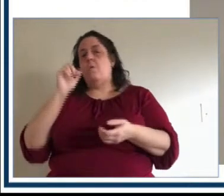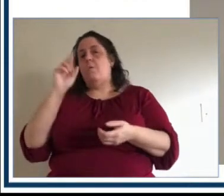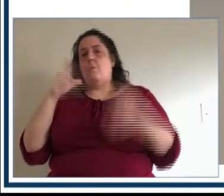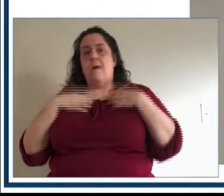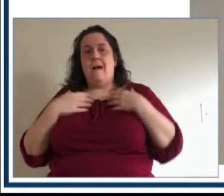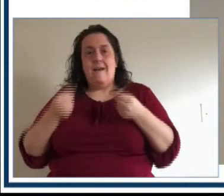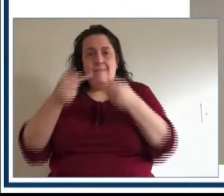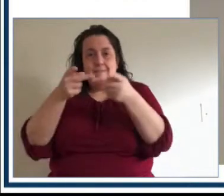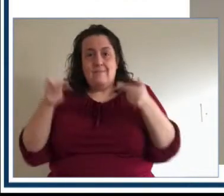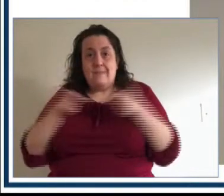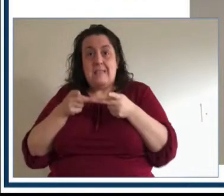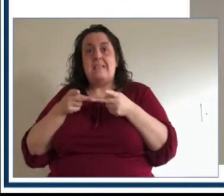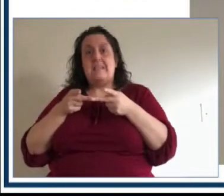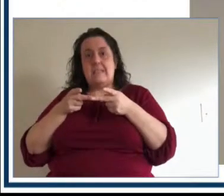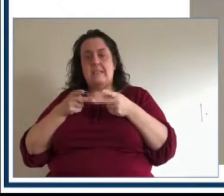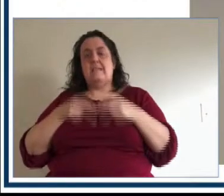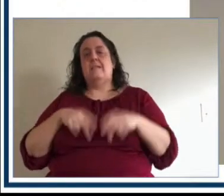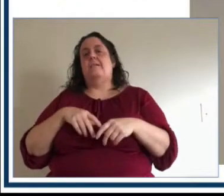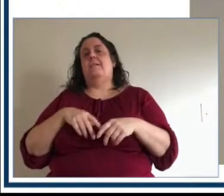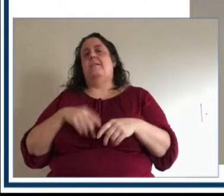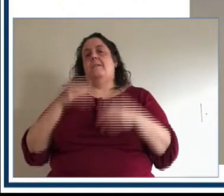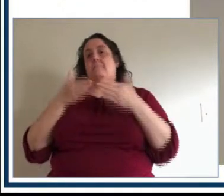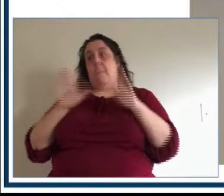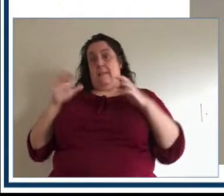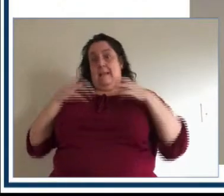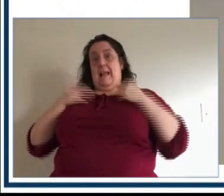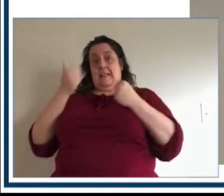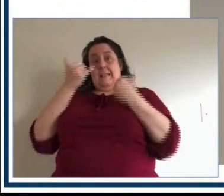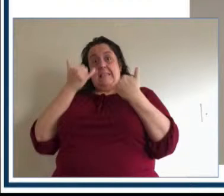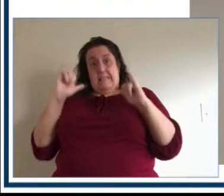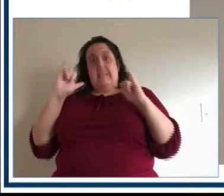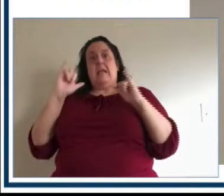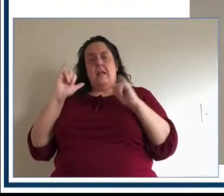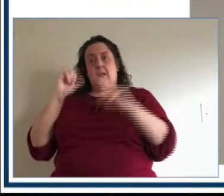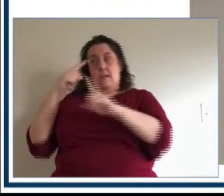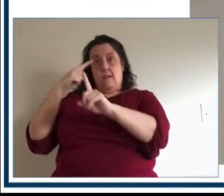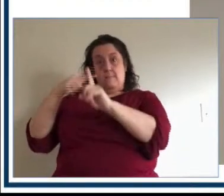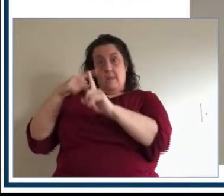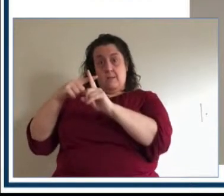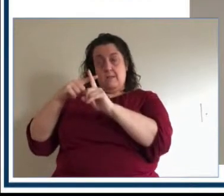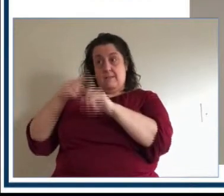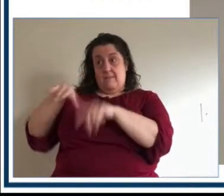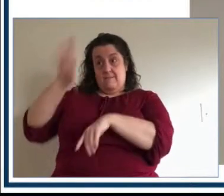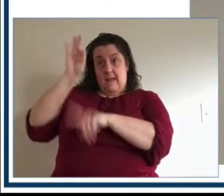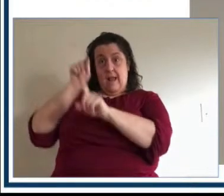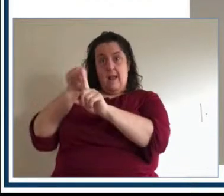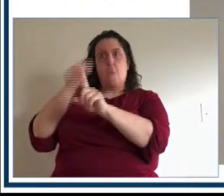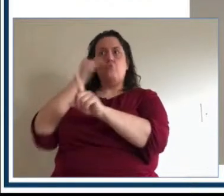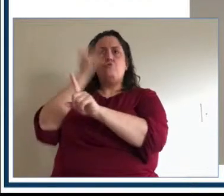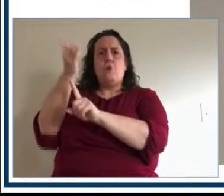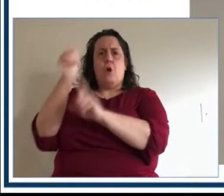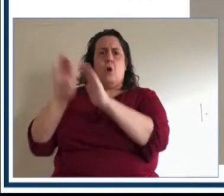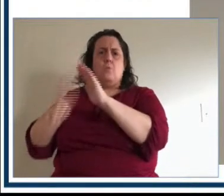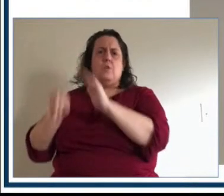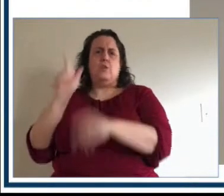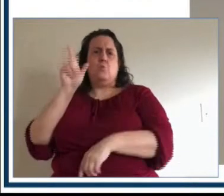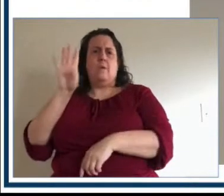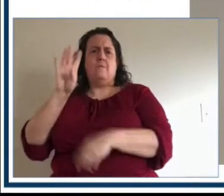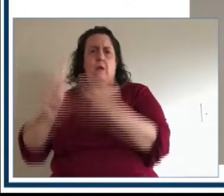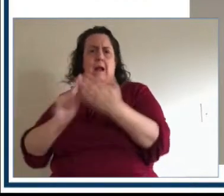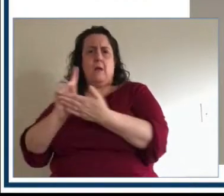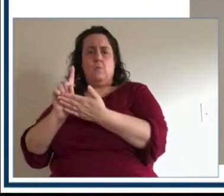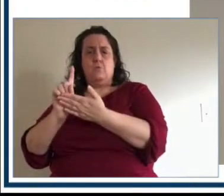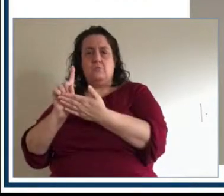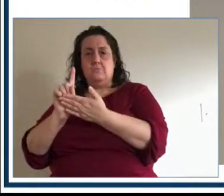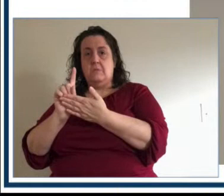call within 24 hours of a confirmed positive test result, But in most cases, this may be the only contact